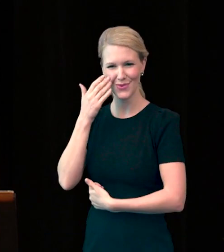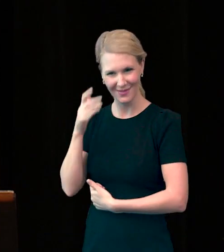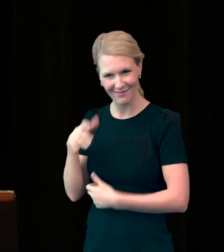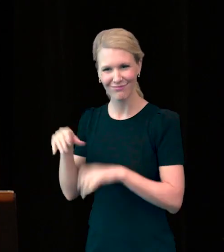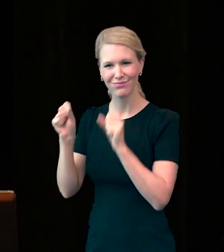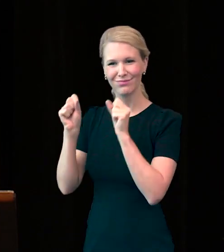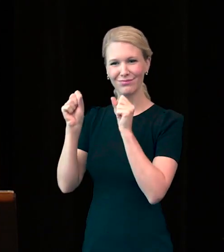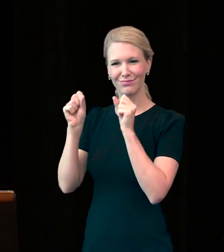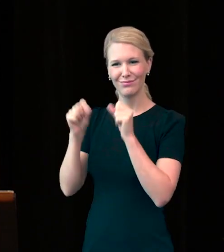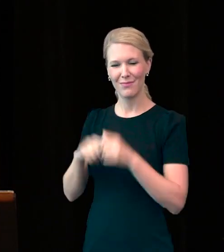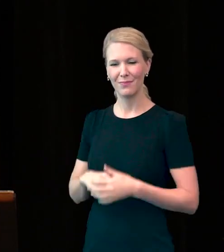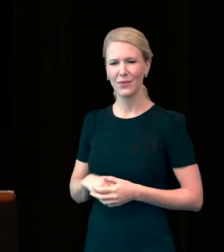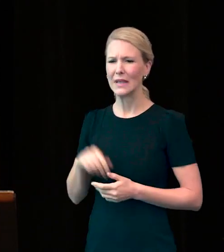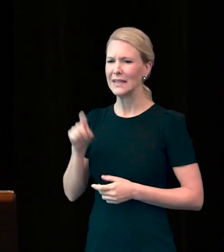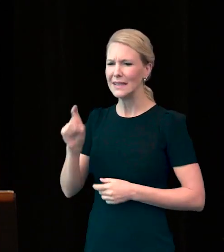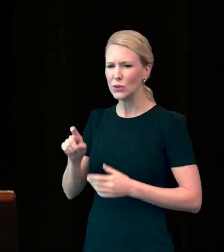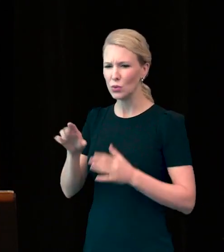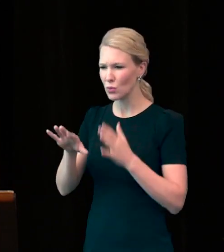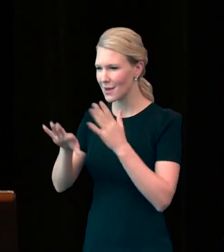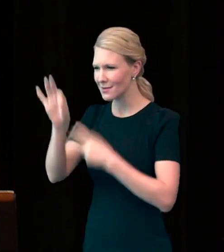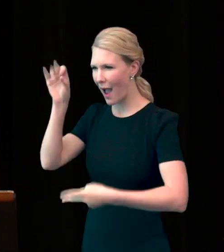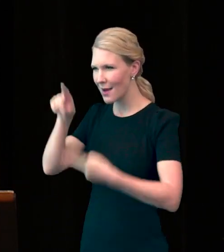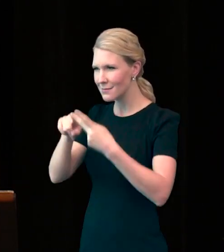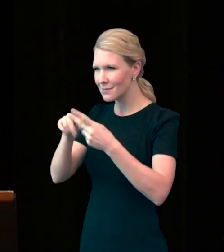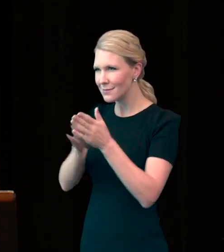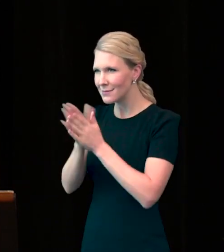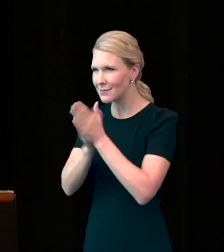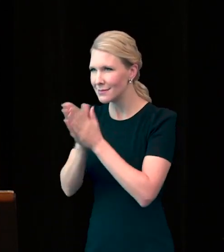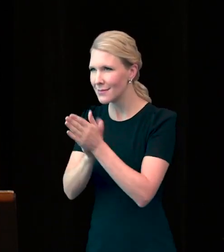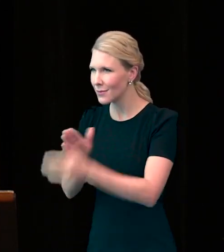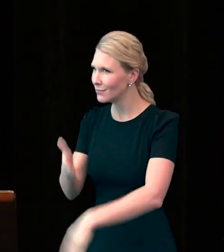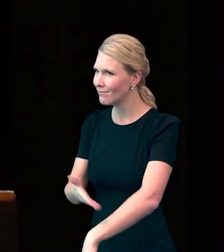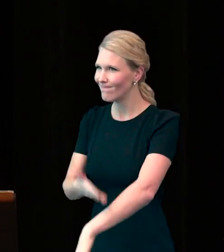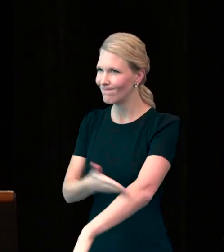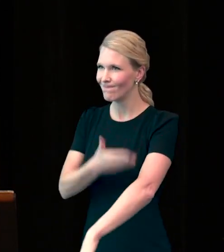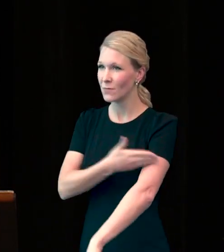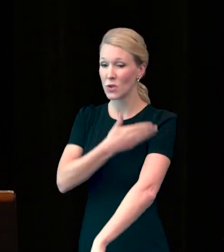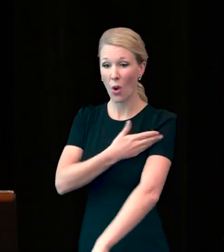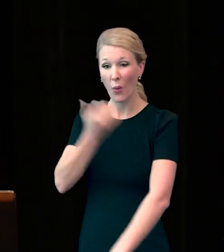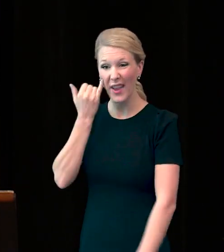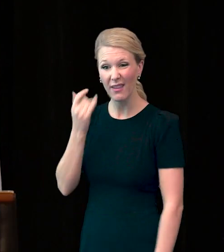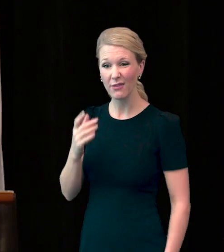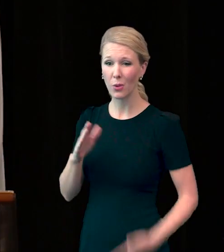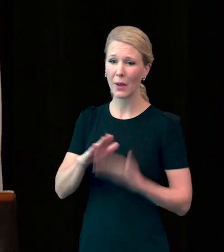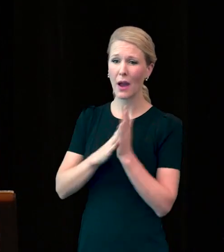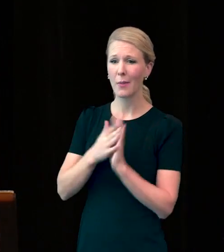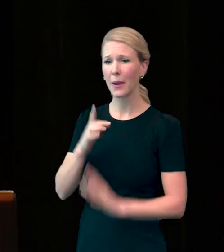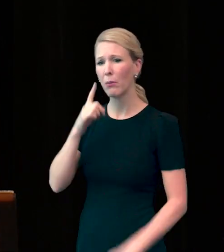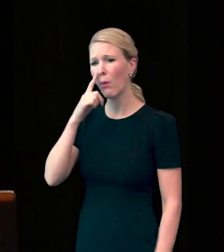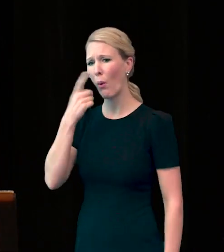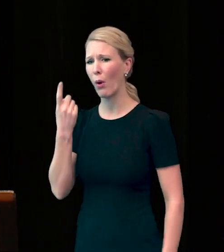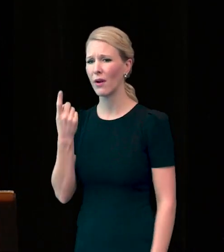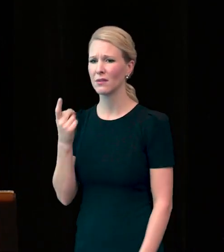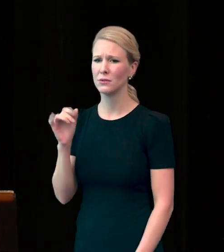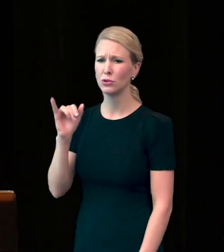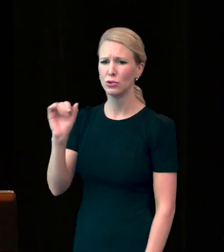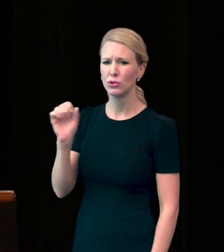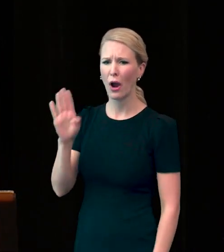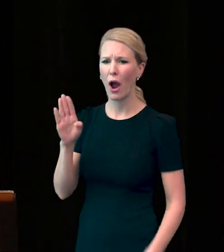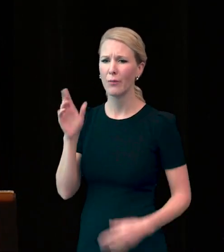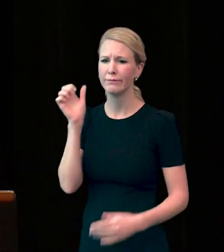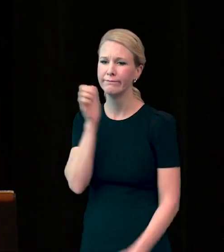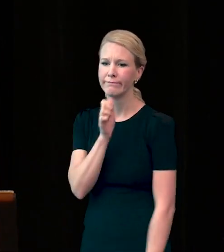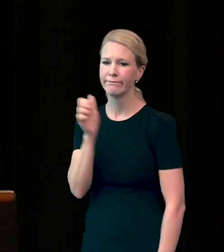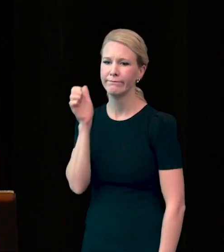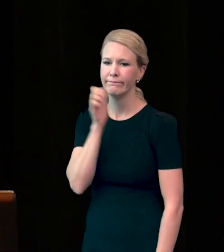certain restlessness, and that is growth. So if you ever find yourself getting bored and your job